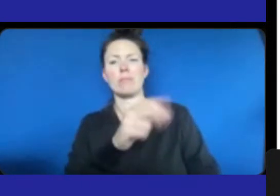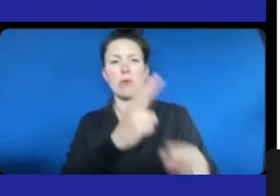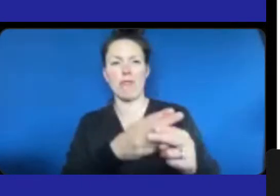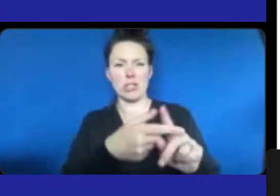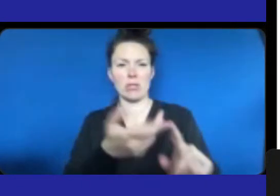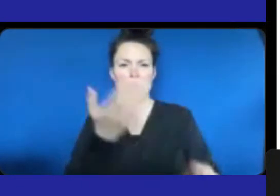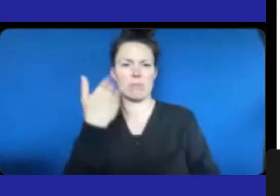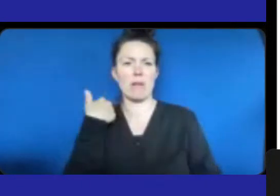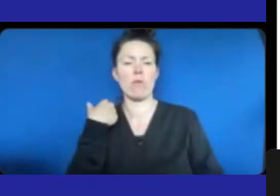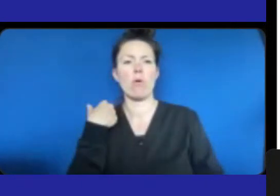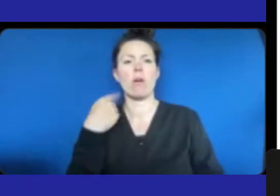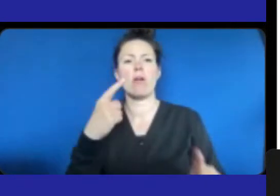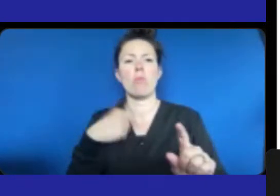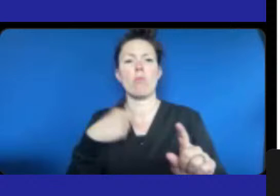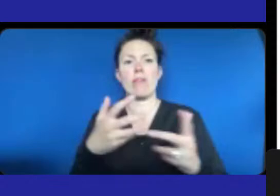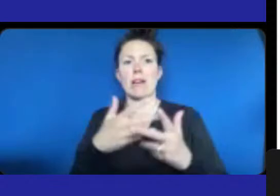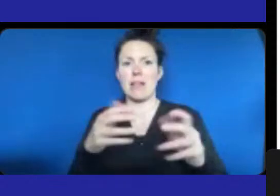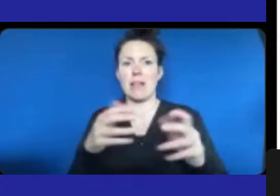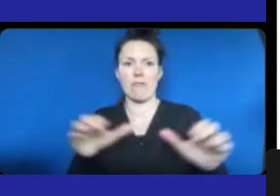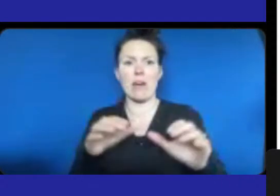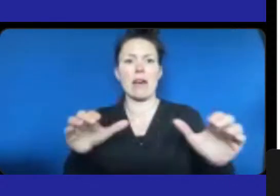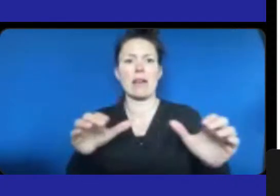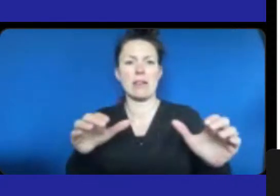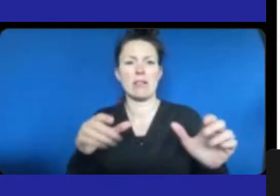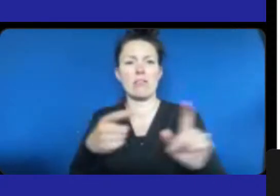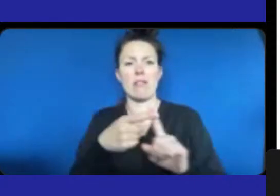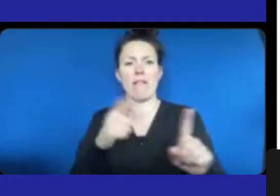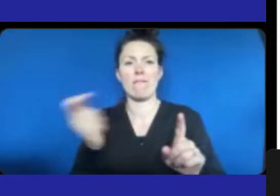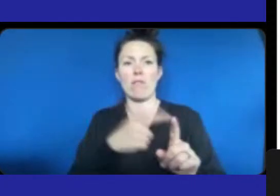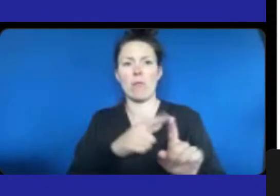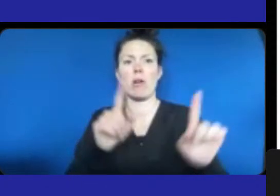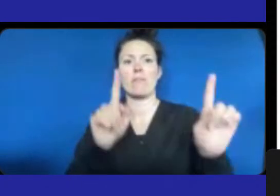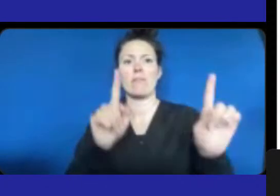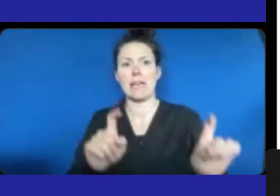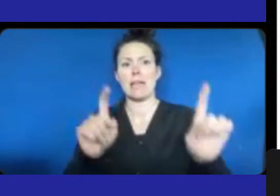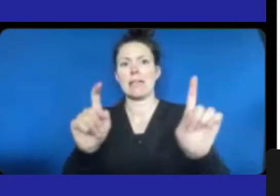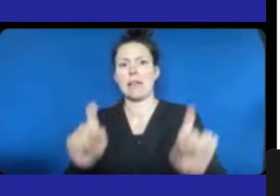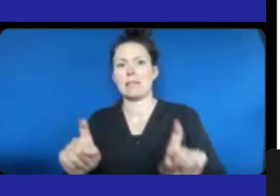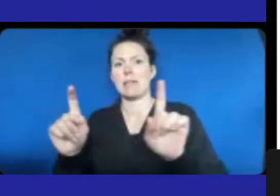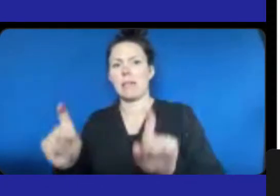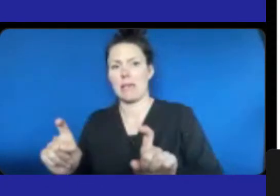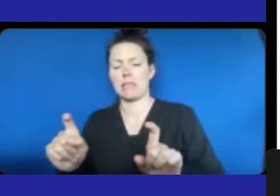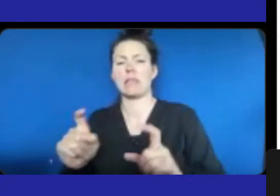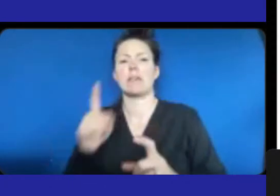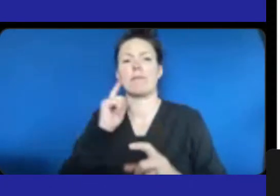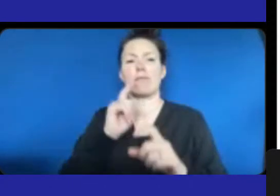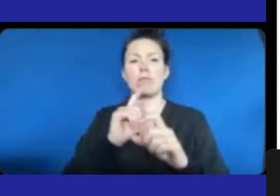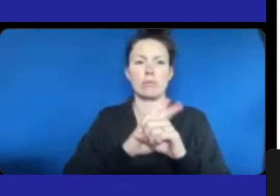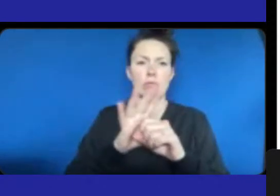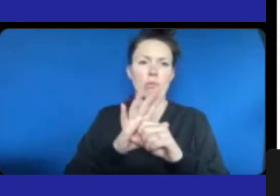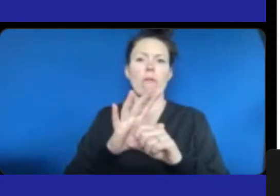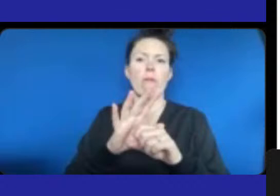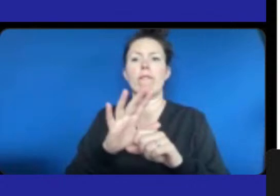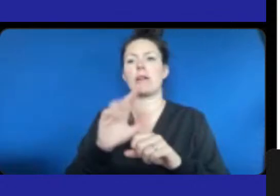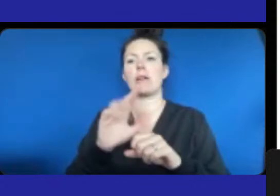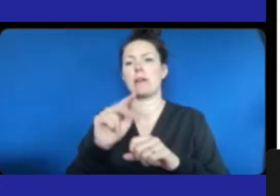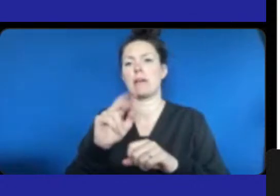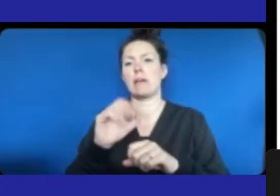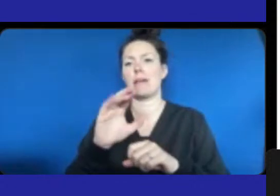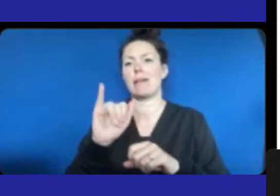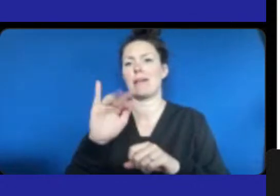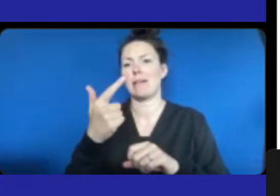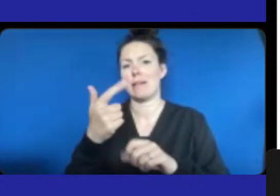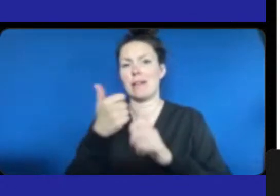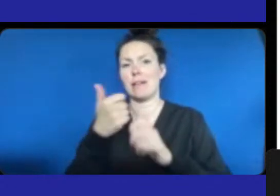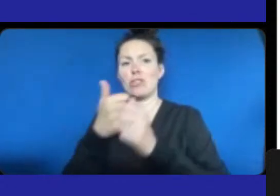this before, been a lot of activation perhaps just from all of the testing and that was happening because of